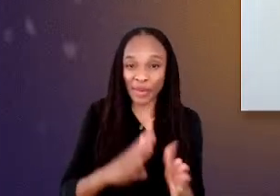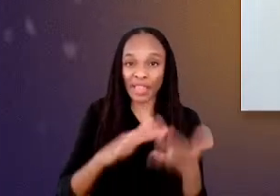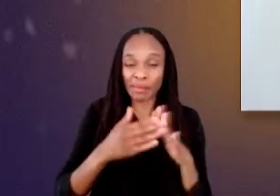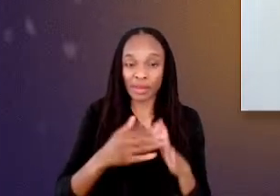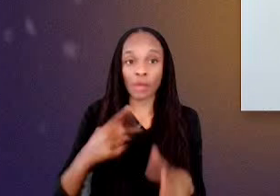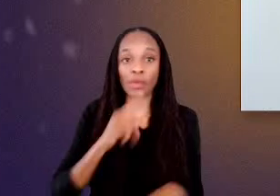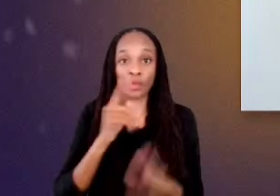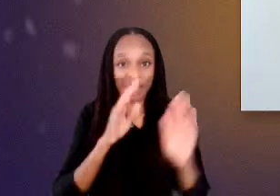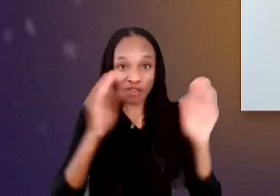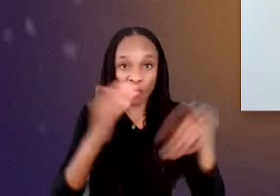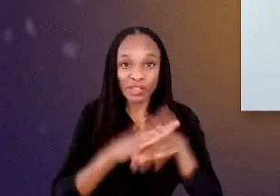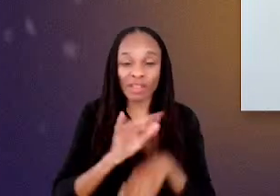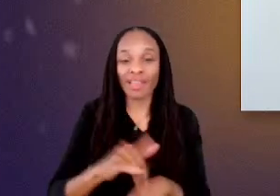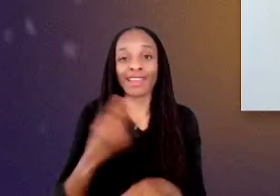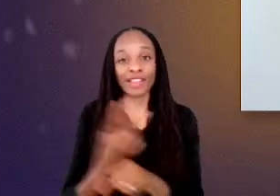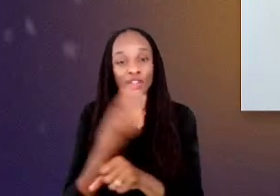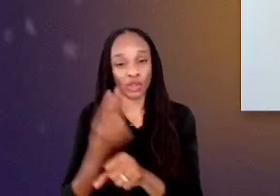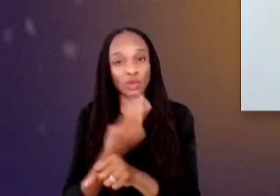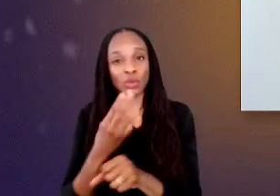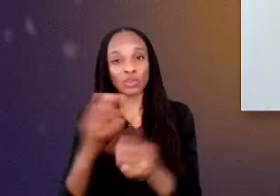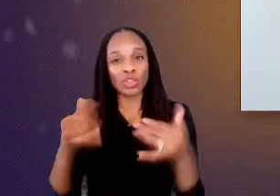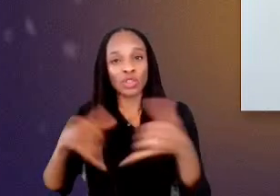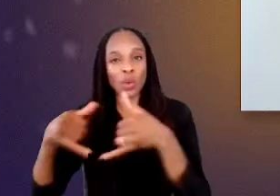using awards to continue to focus on that.